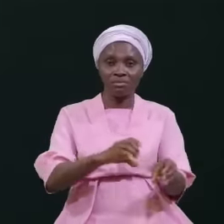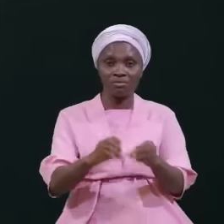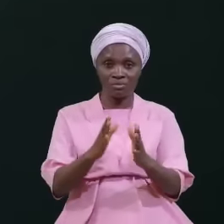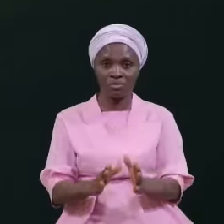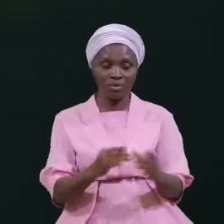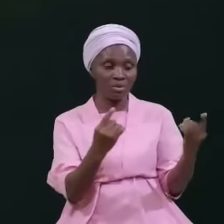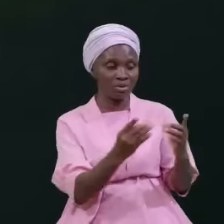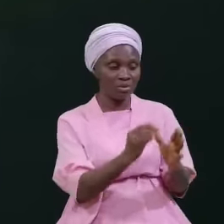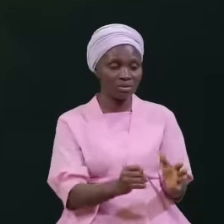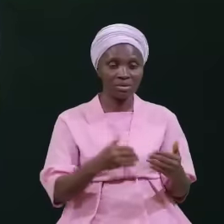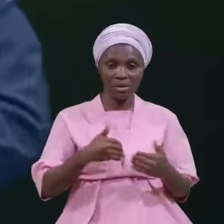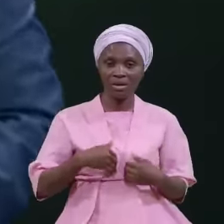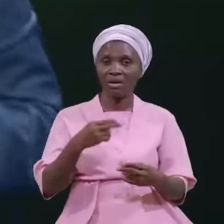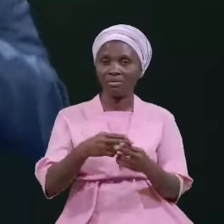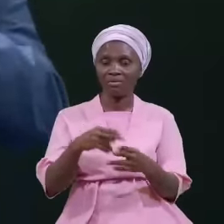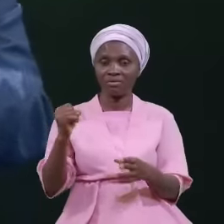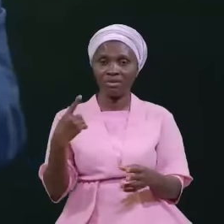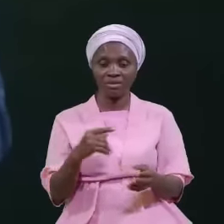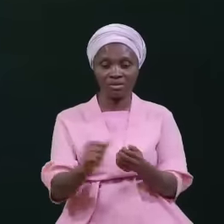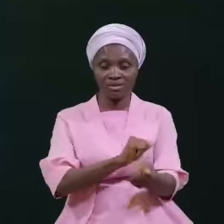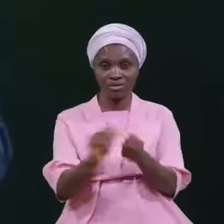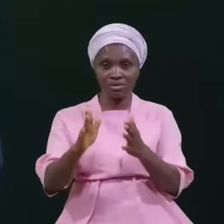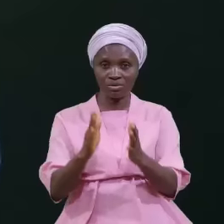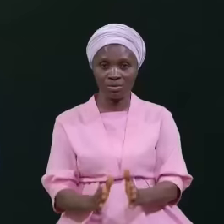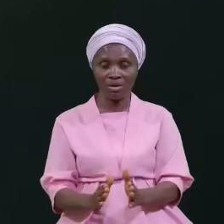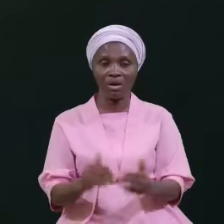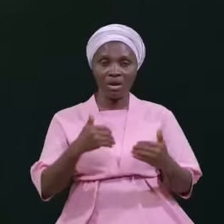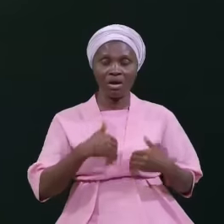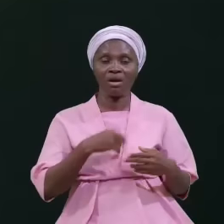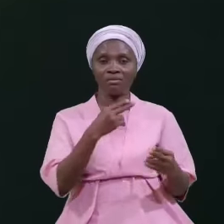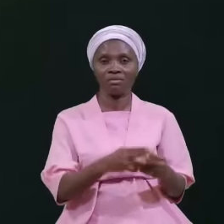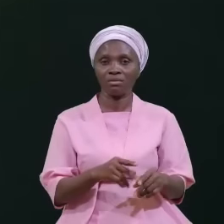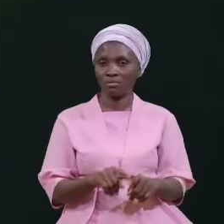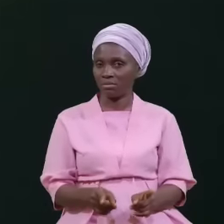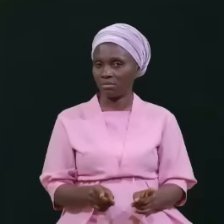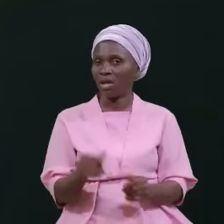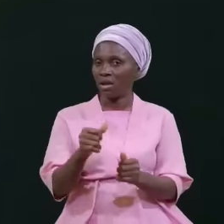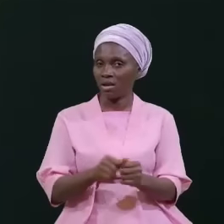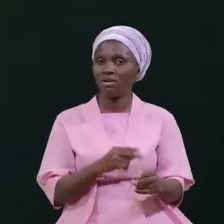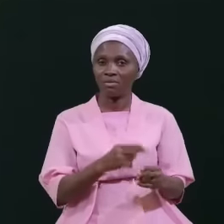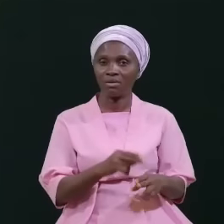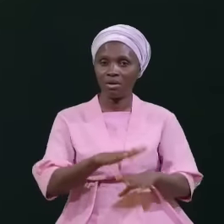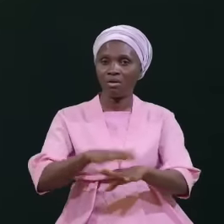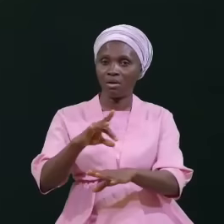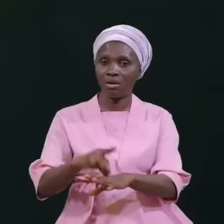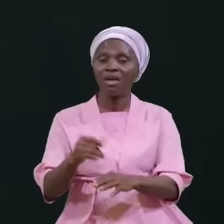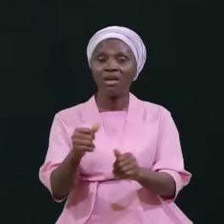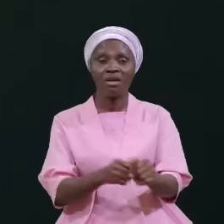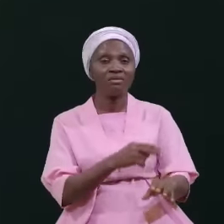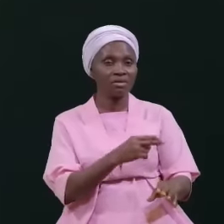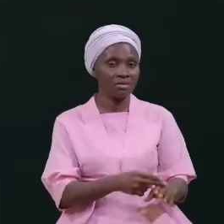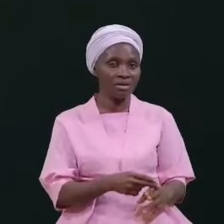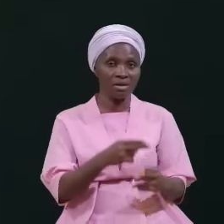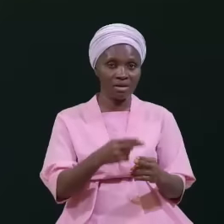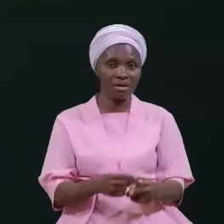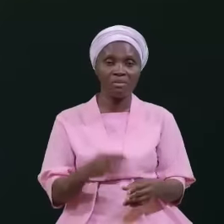The destroyers, they have name. But every name on earth, every name in the sky,